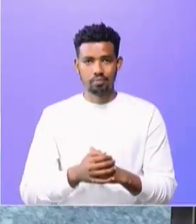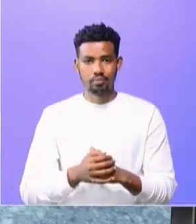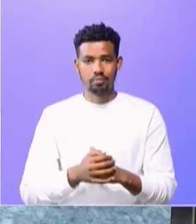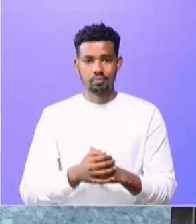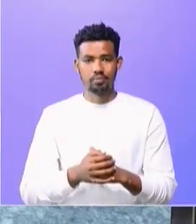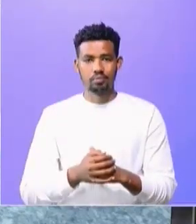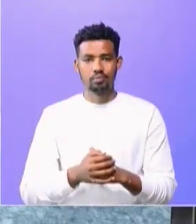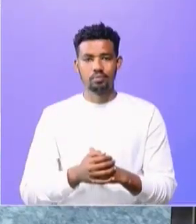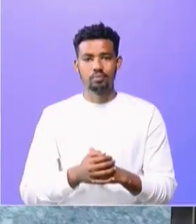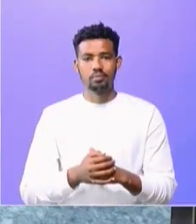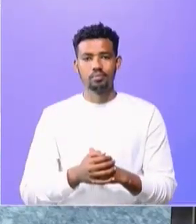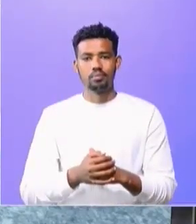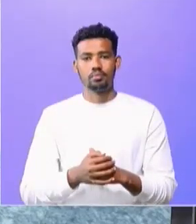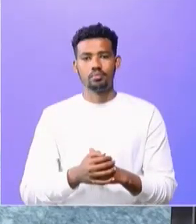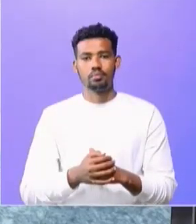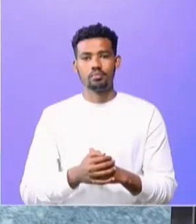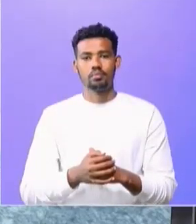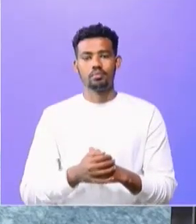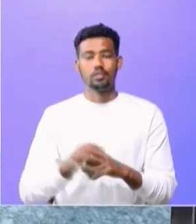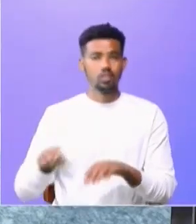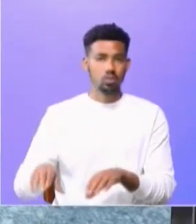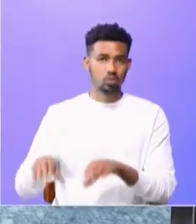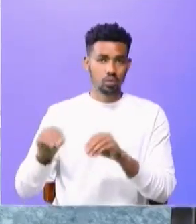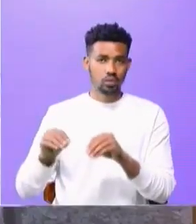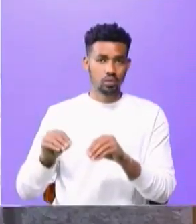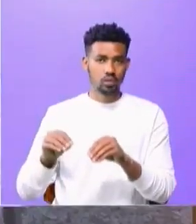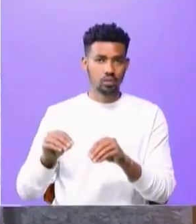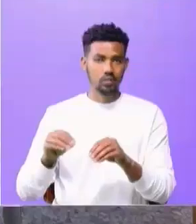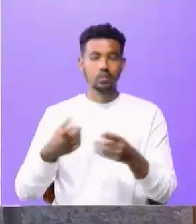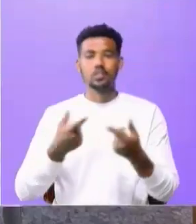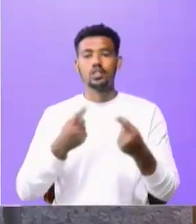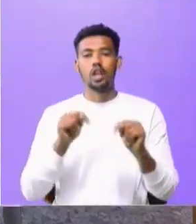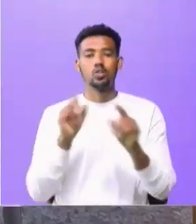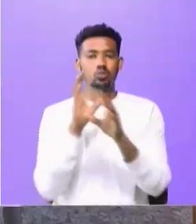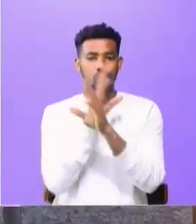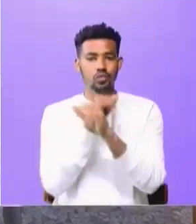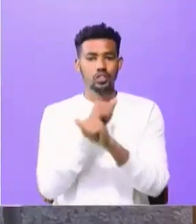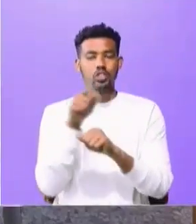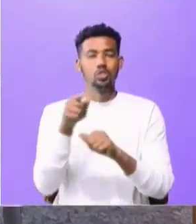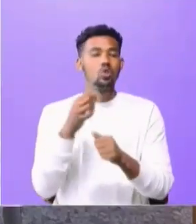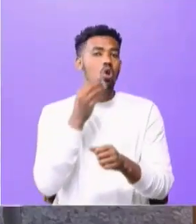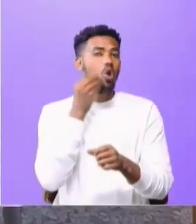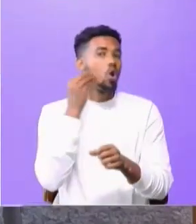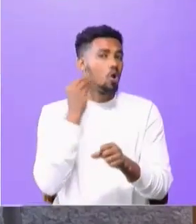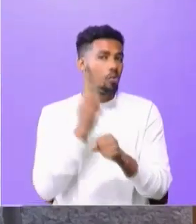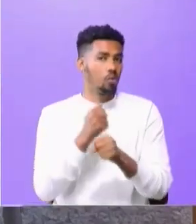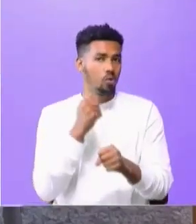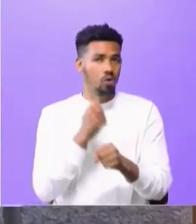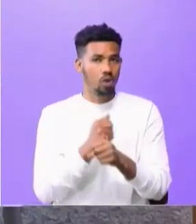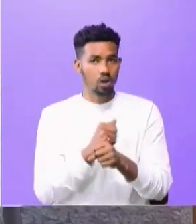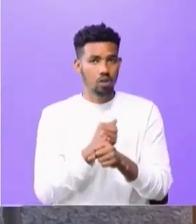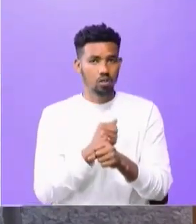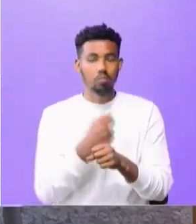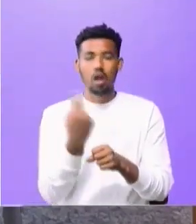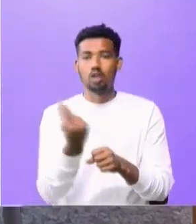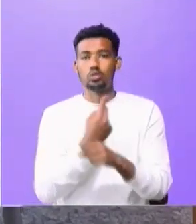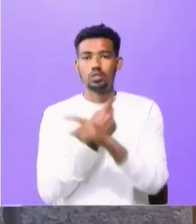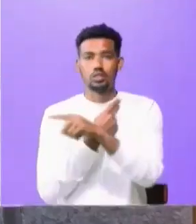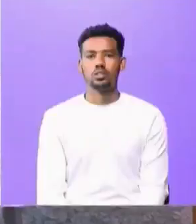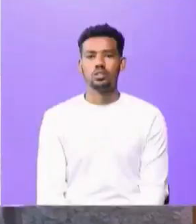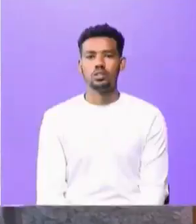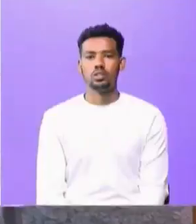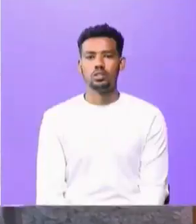at 9 a.m. Students, try to finish your homework by using this